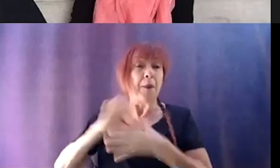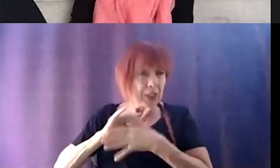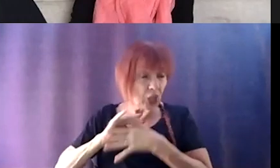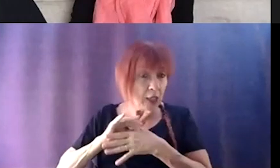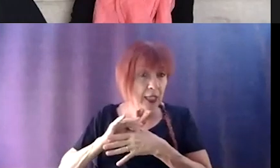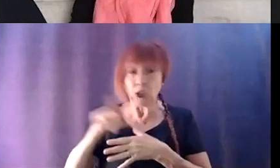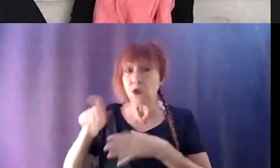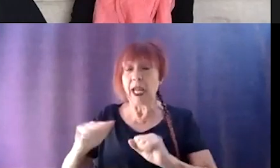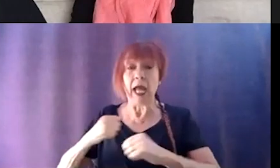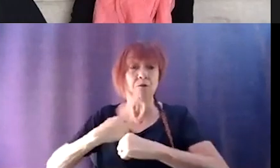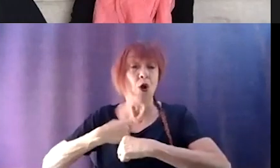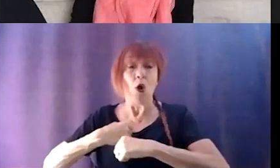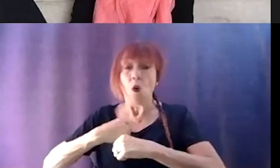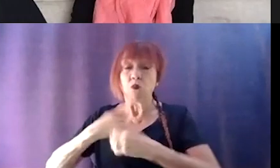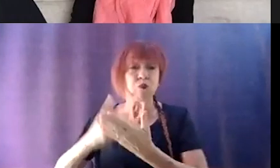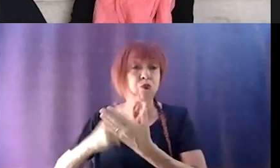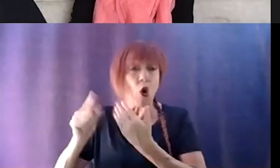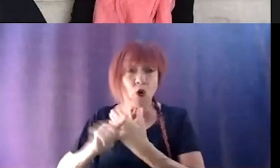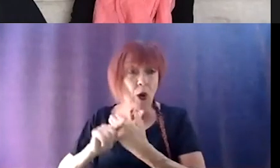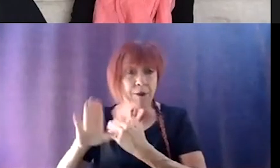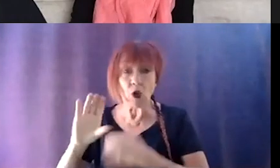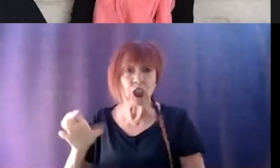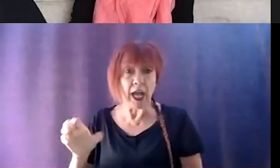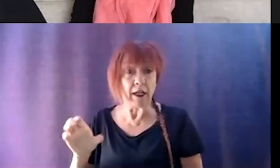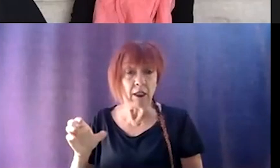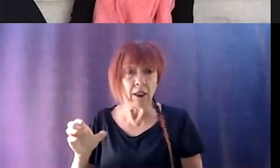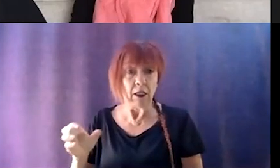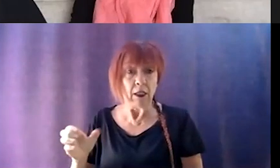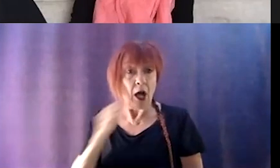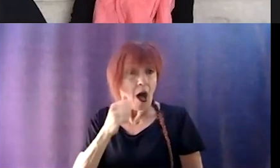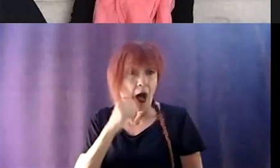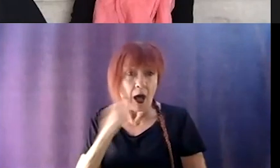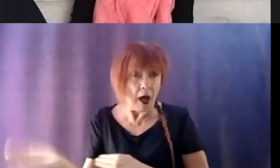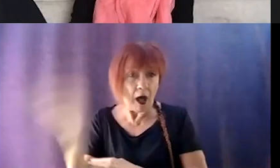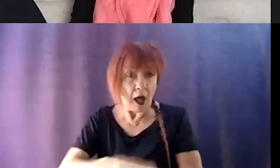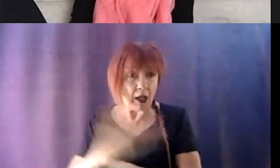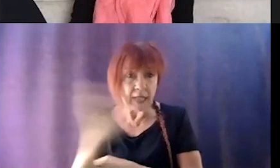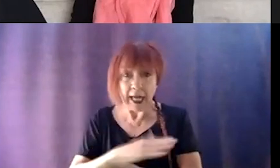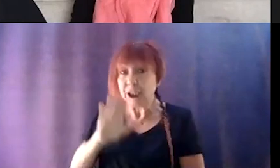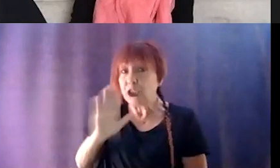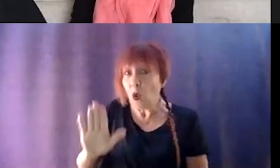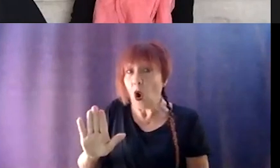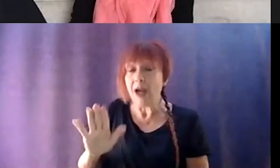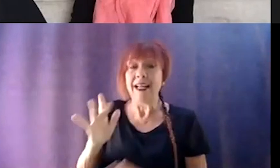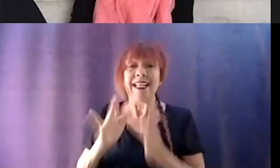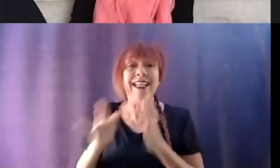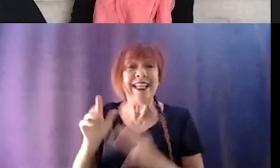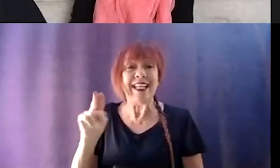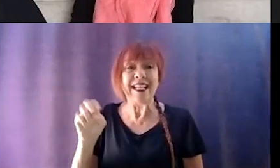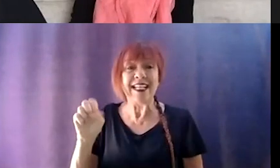channel, your social media platforms all day long. So don't forget that. Like, this is your own network. You have the